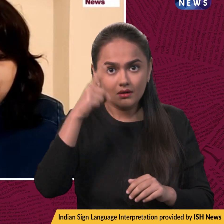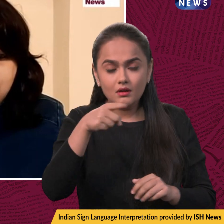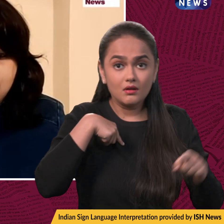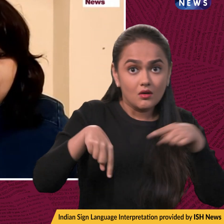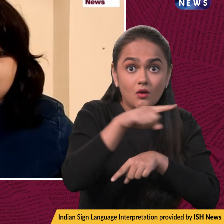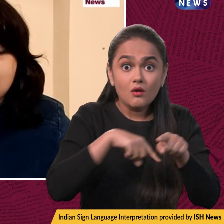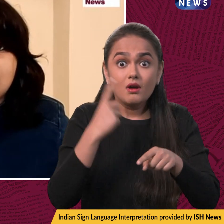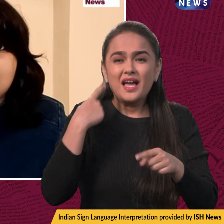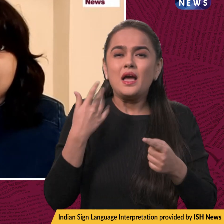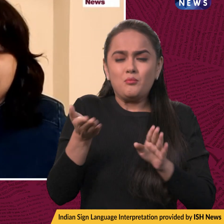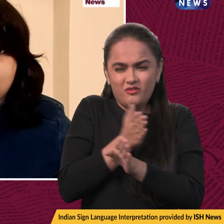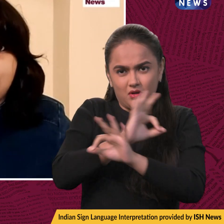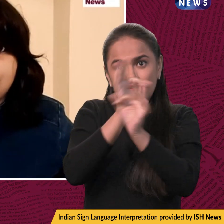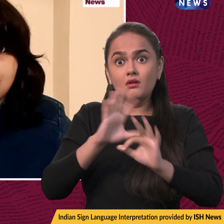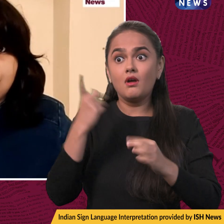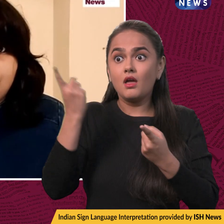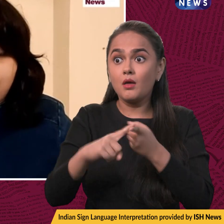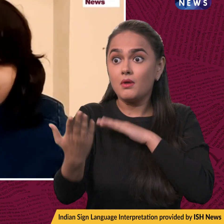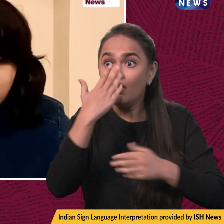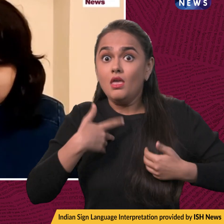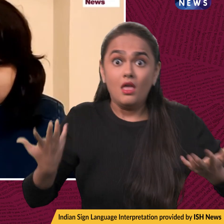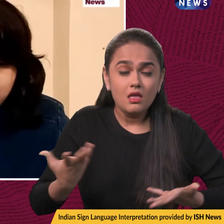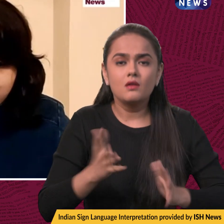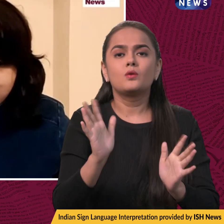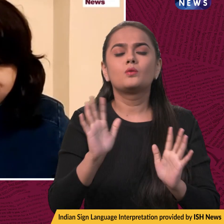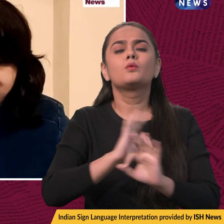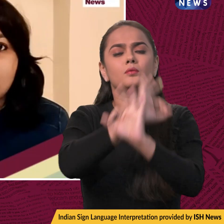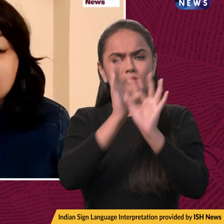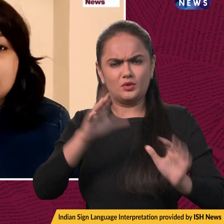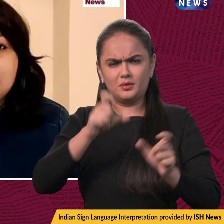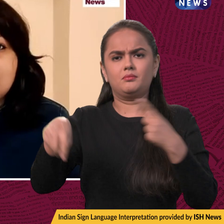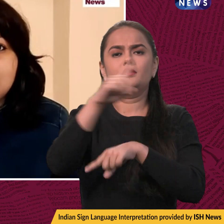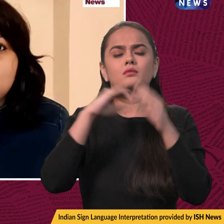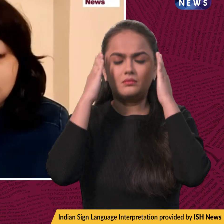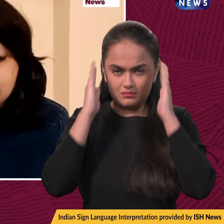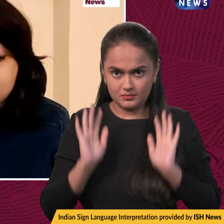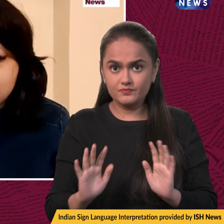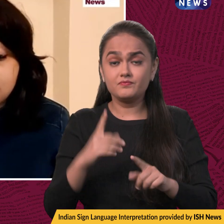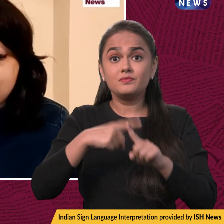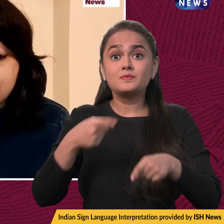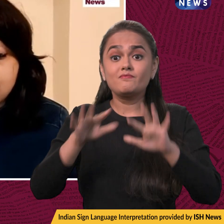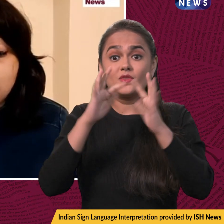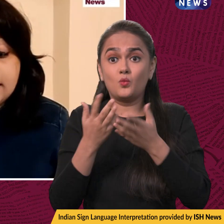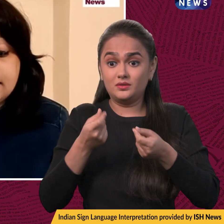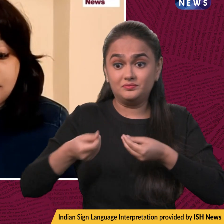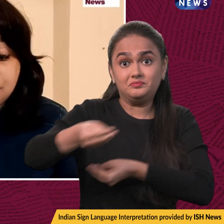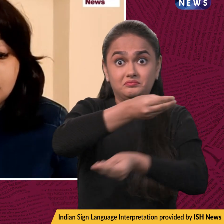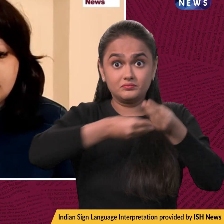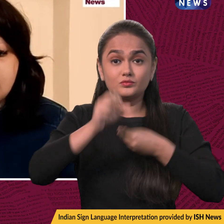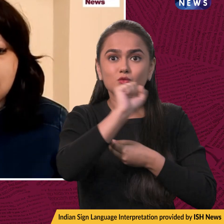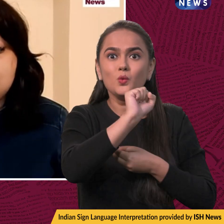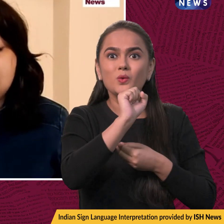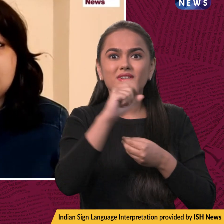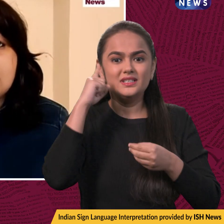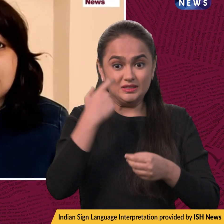stay prepared than to get caught off guard, end quote. In the meantime, the World Economic Forum will defer